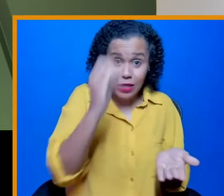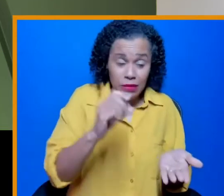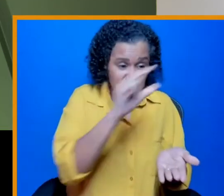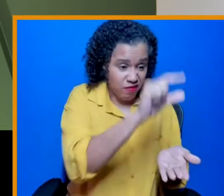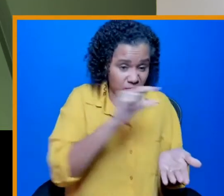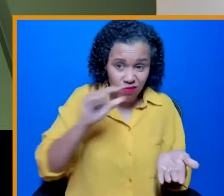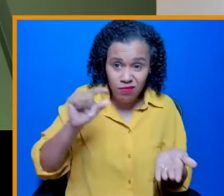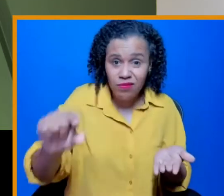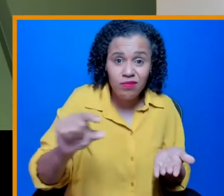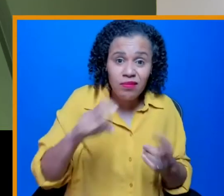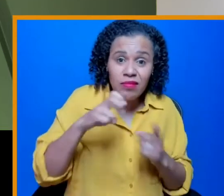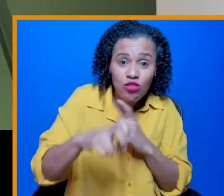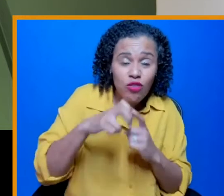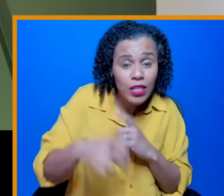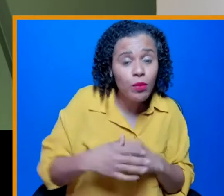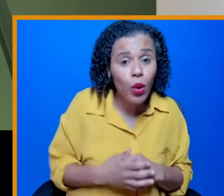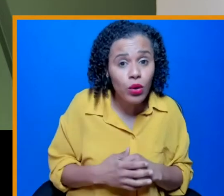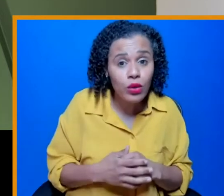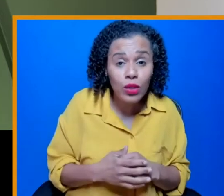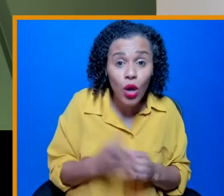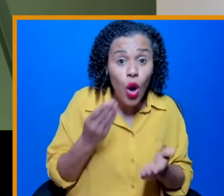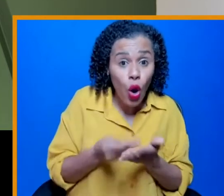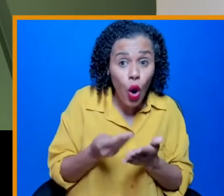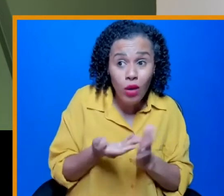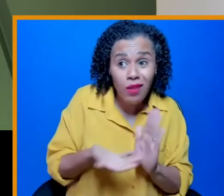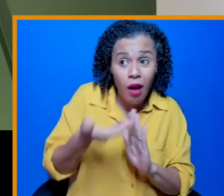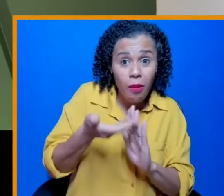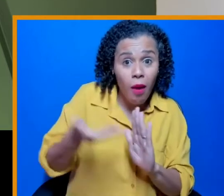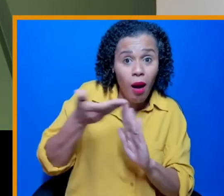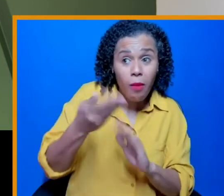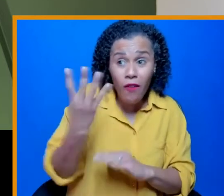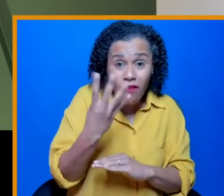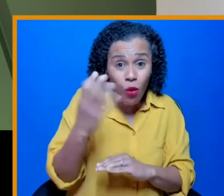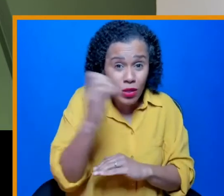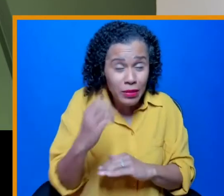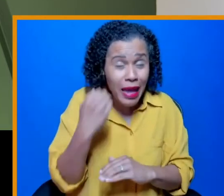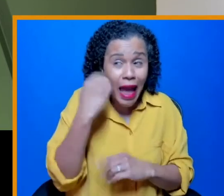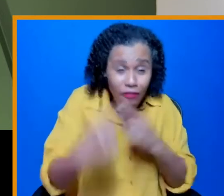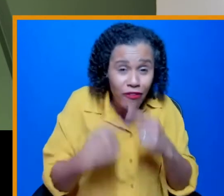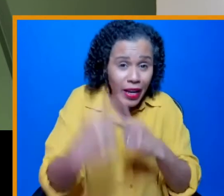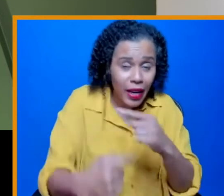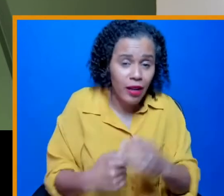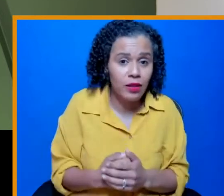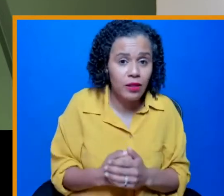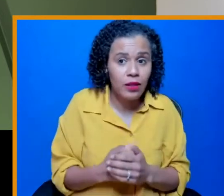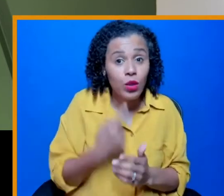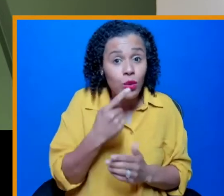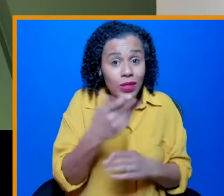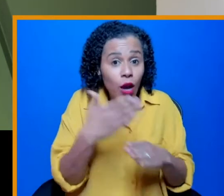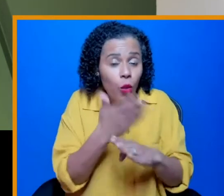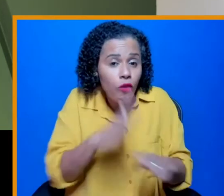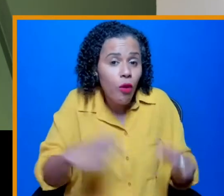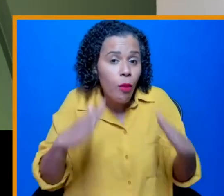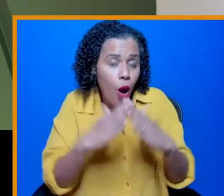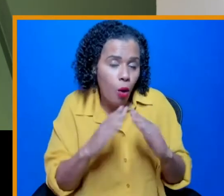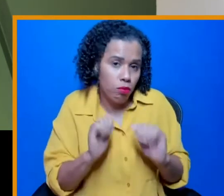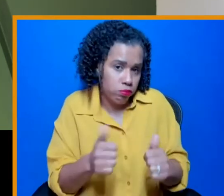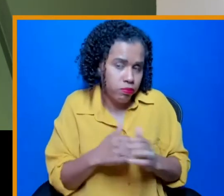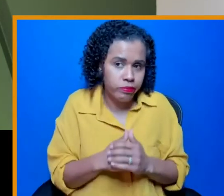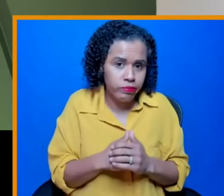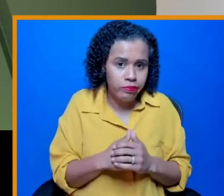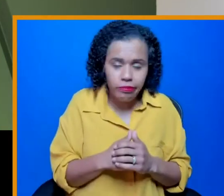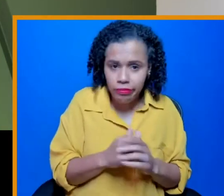at a rate of 14% a year. We talk a lot about working from home these days, but that's not